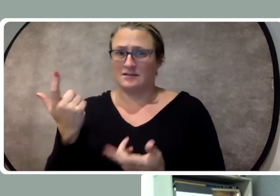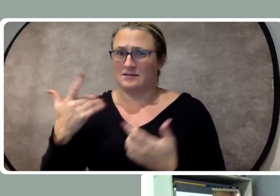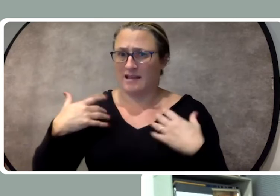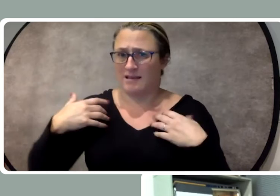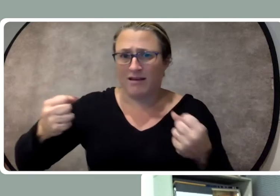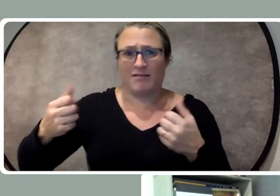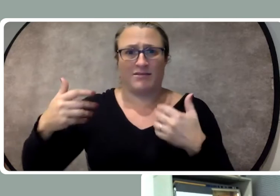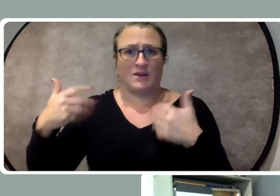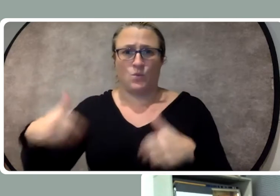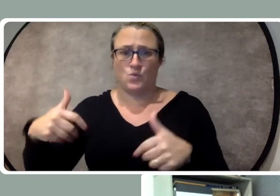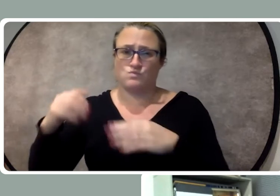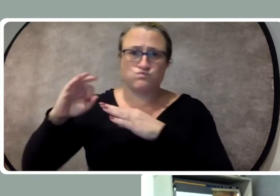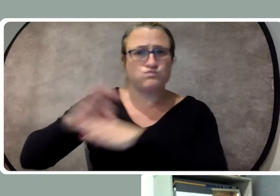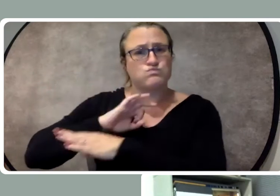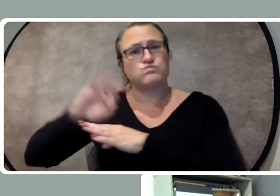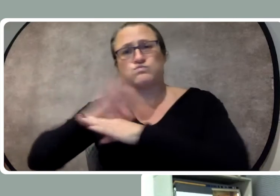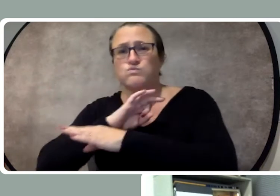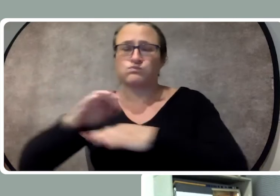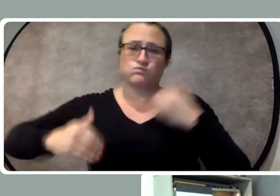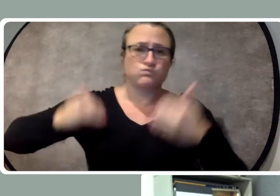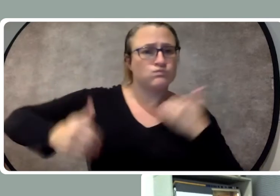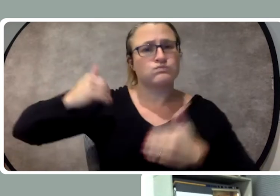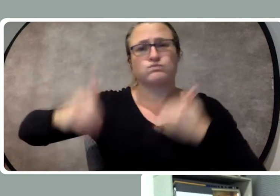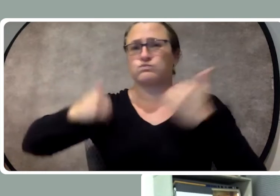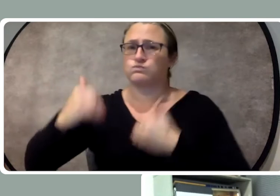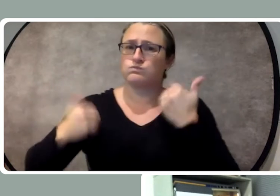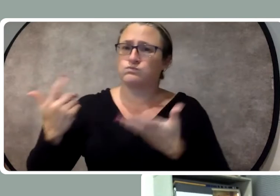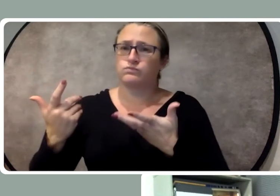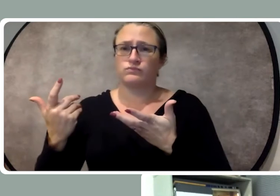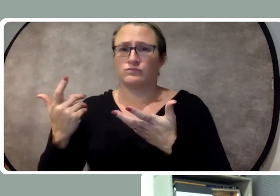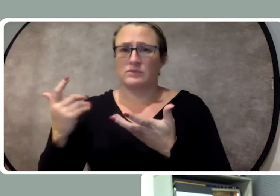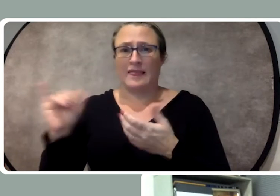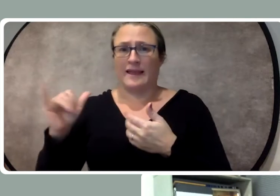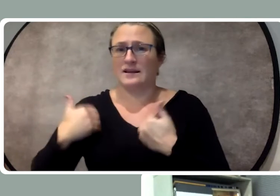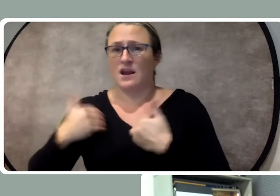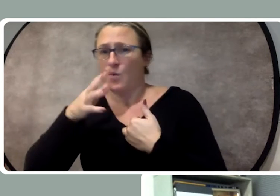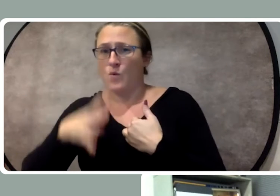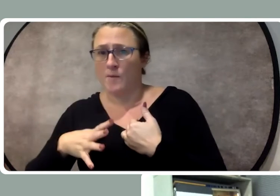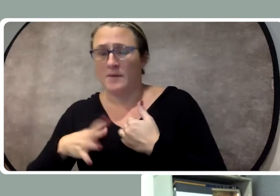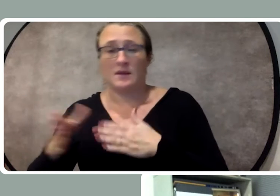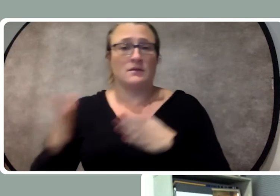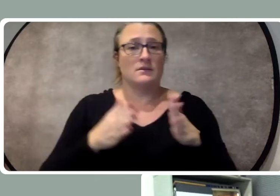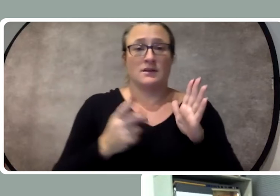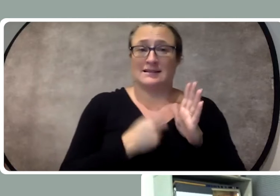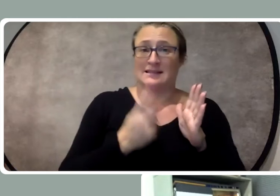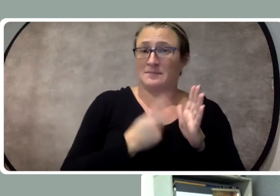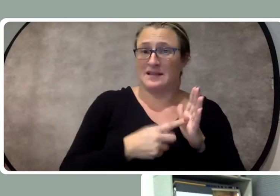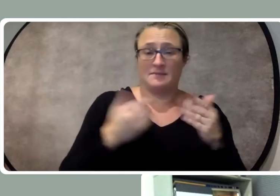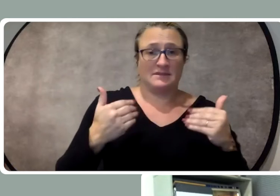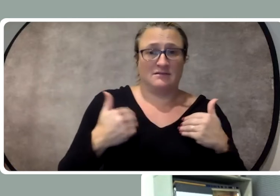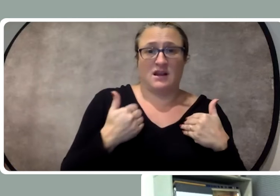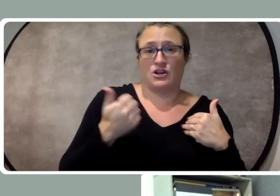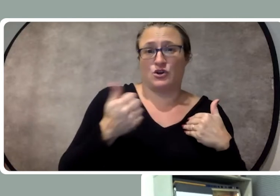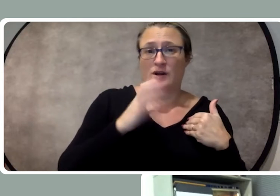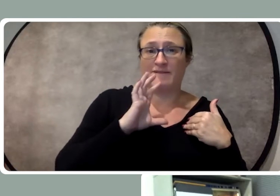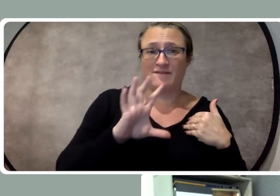and function or have the physiology of much younger women, whereas there are some patients who are in their 50s and are much,